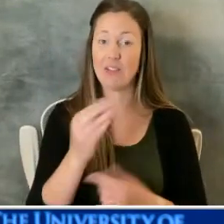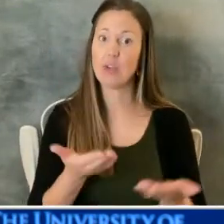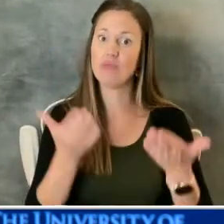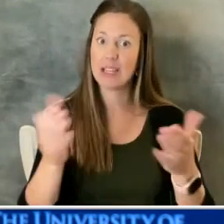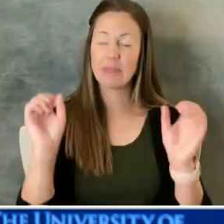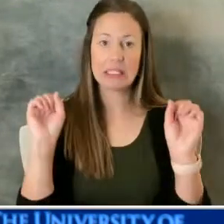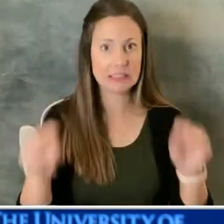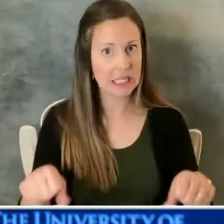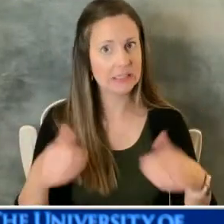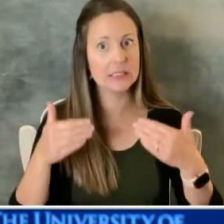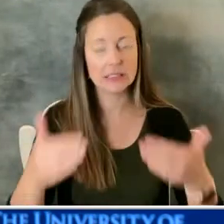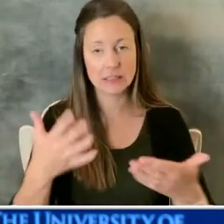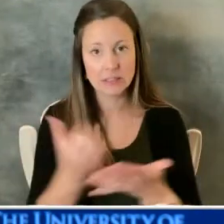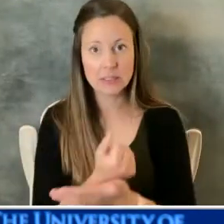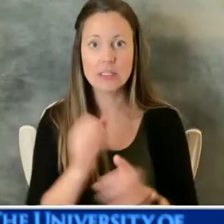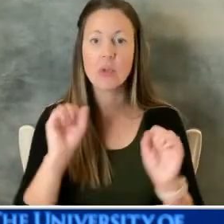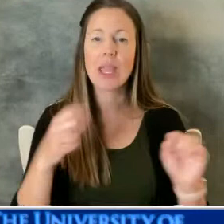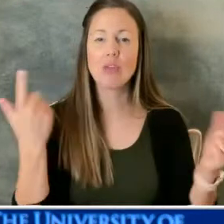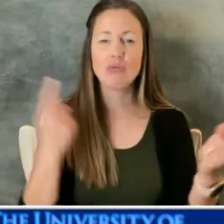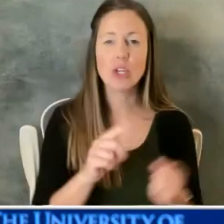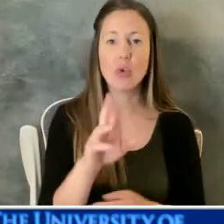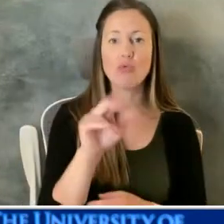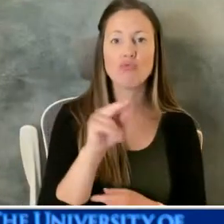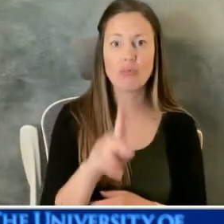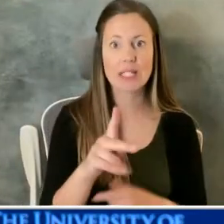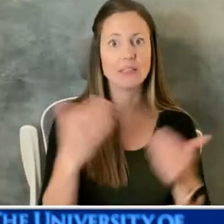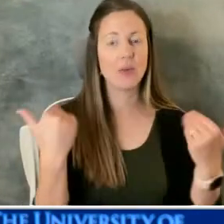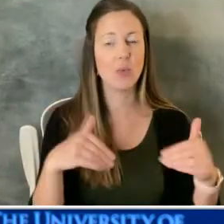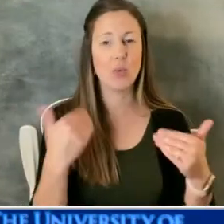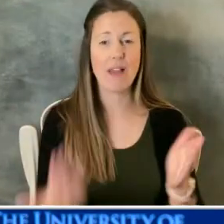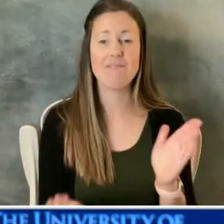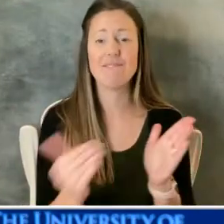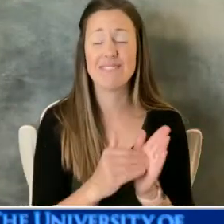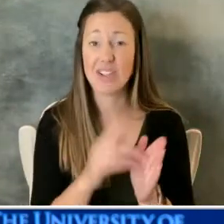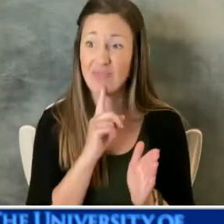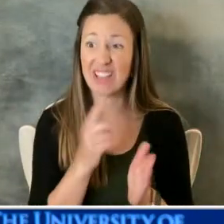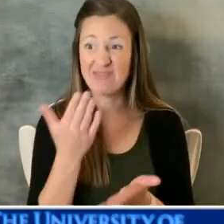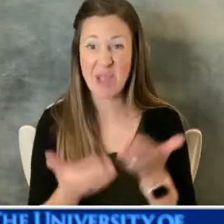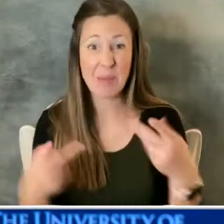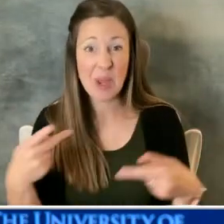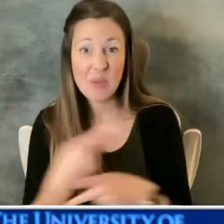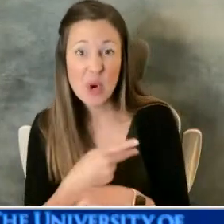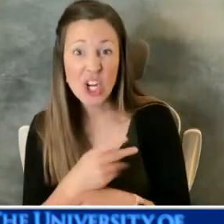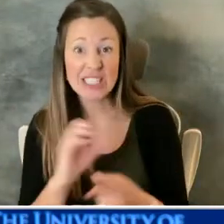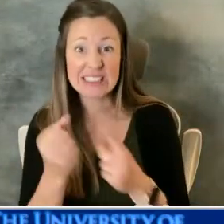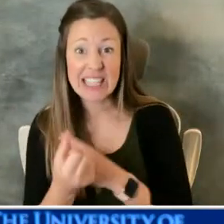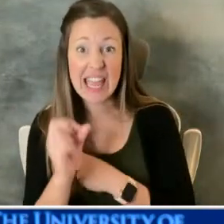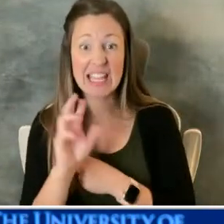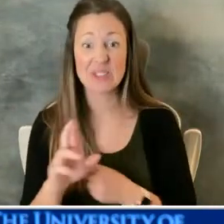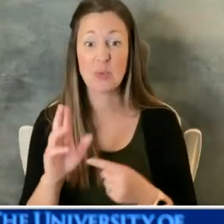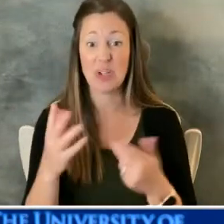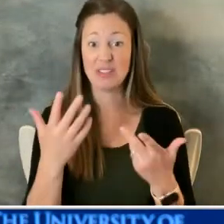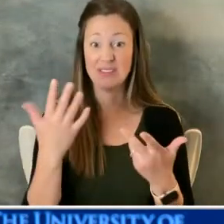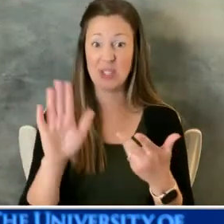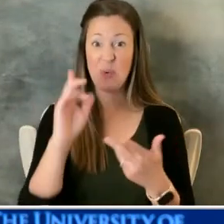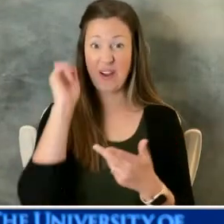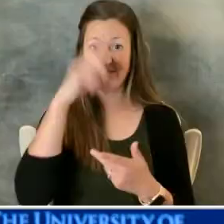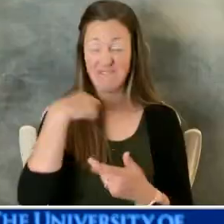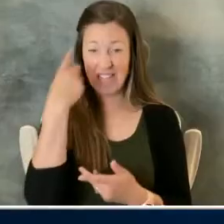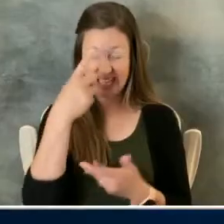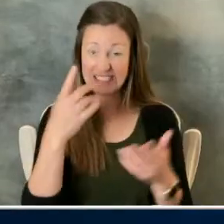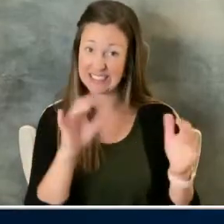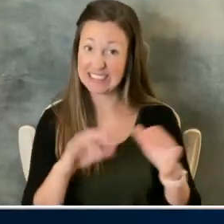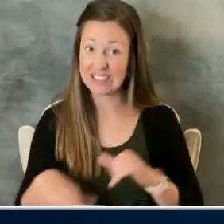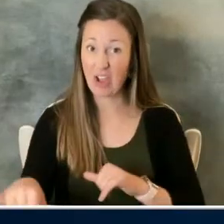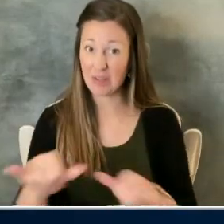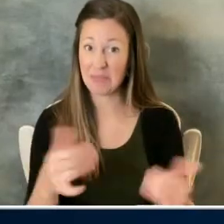risk greatly of getting it again, especially a worse case or something like a case on your face, which we do see commonly as well, Steve. Yep. And